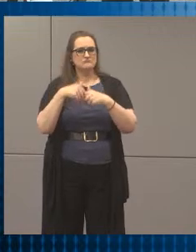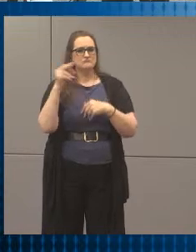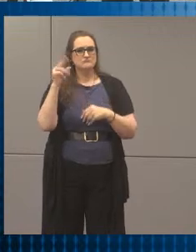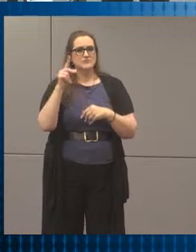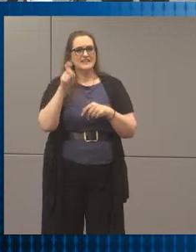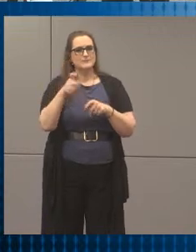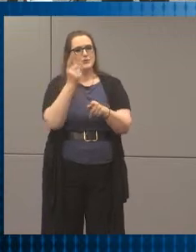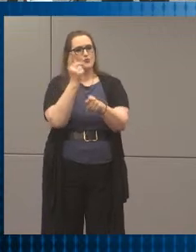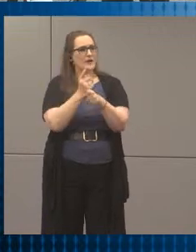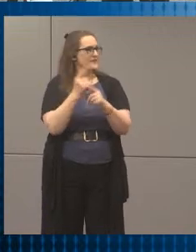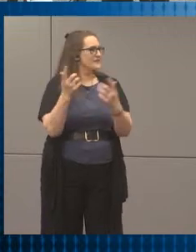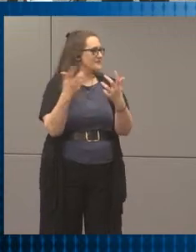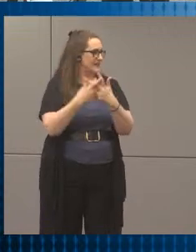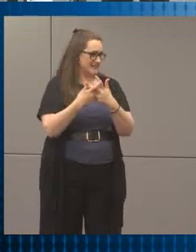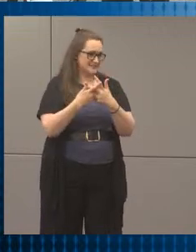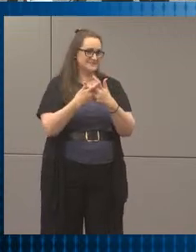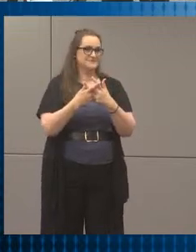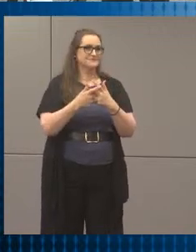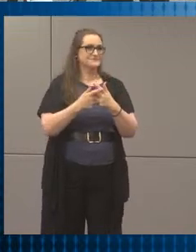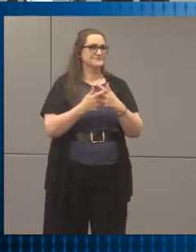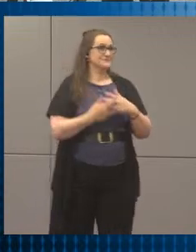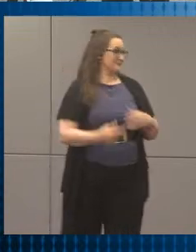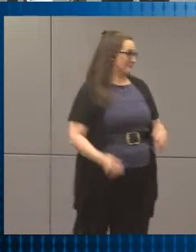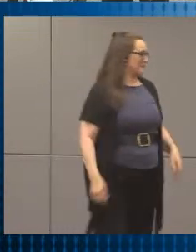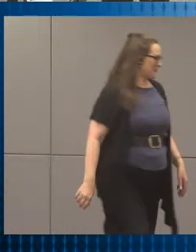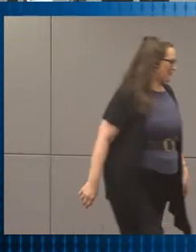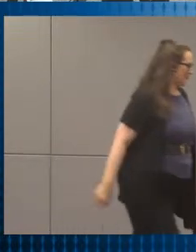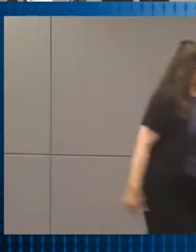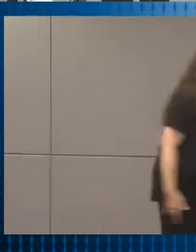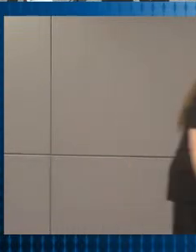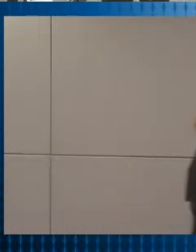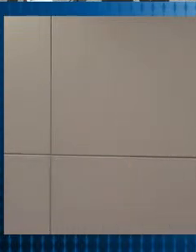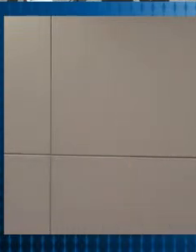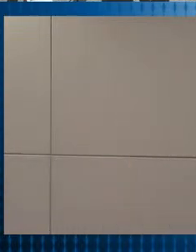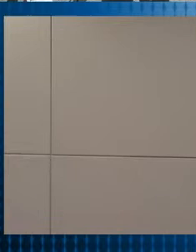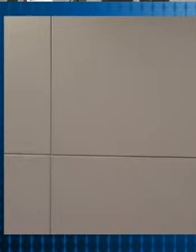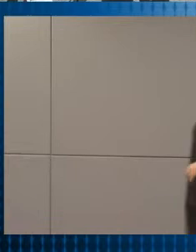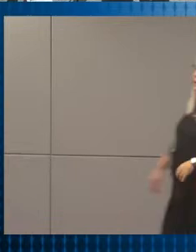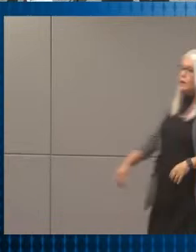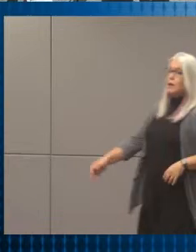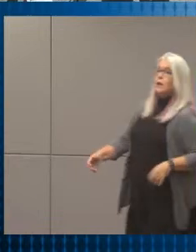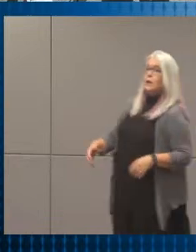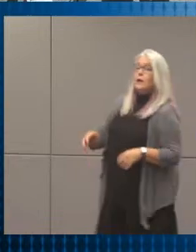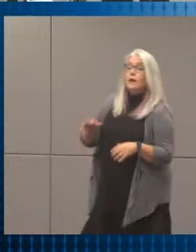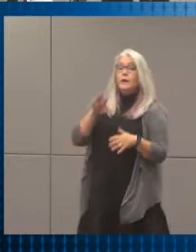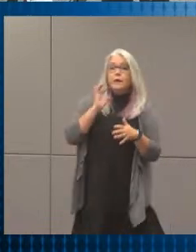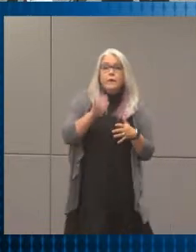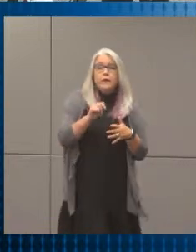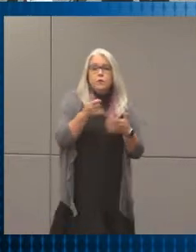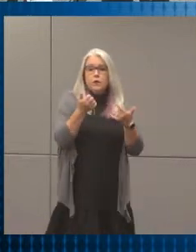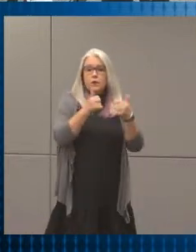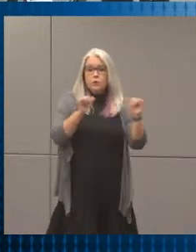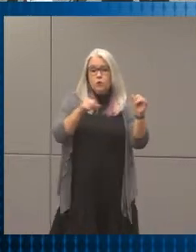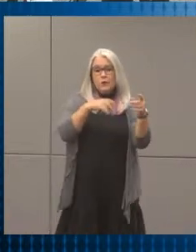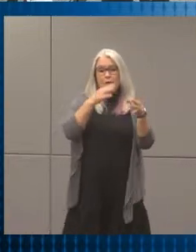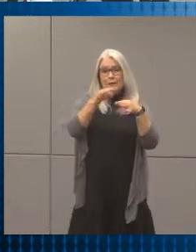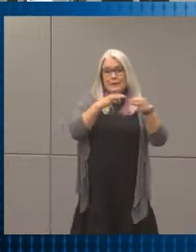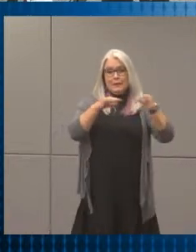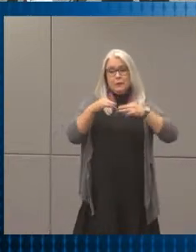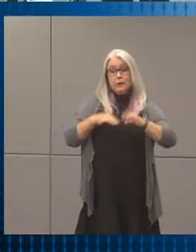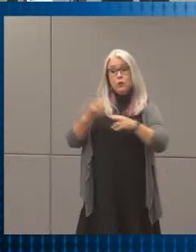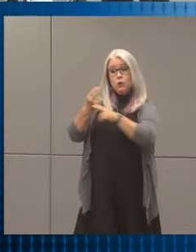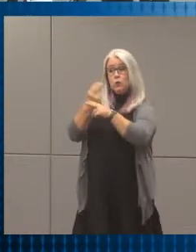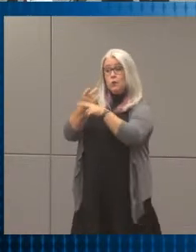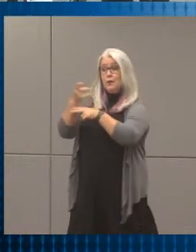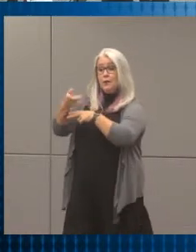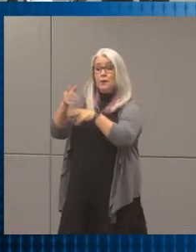the right kind. And that's what I'm trying to say is just by using the free version of